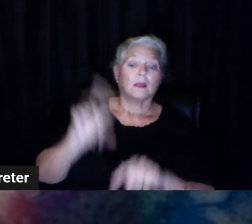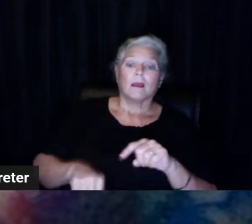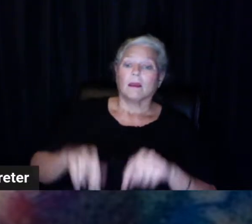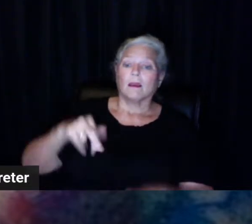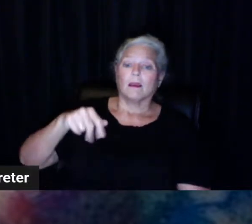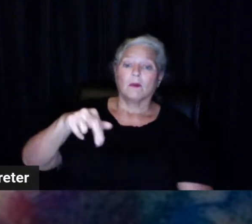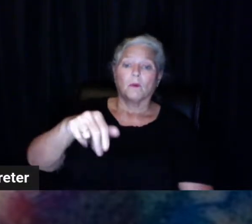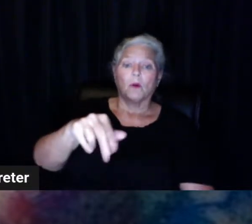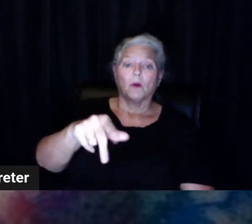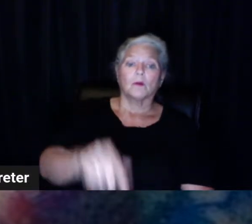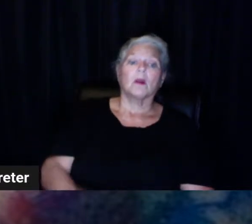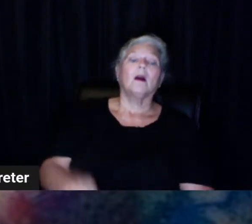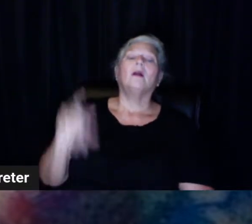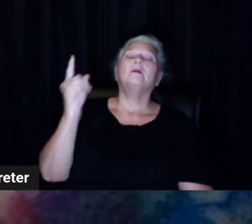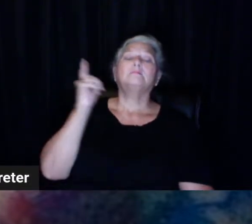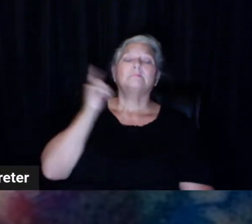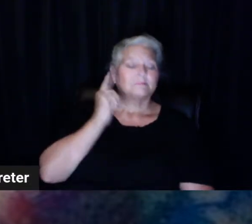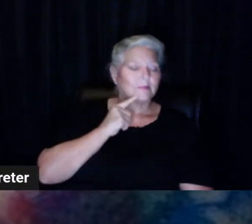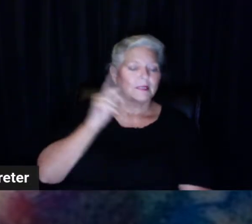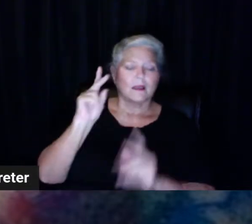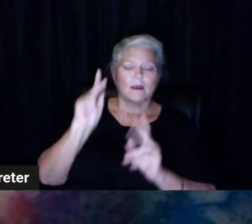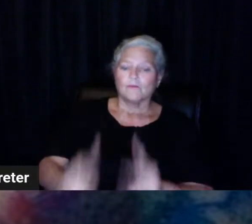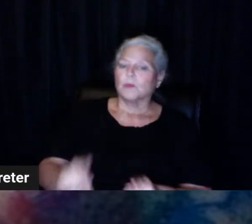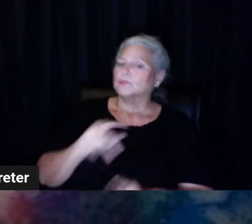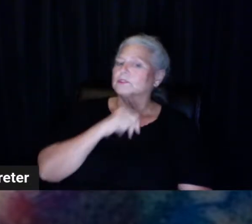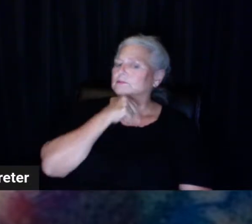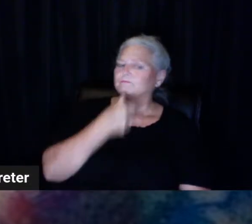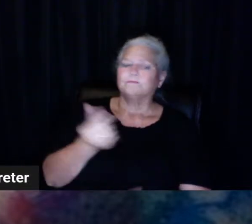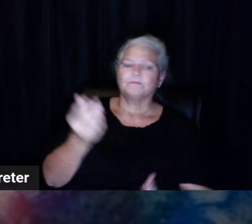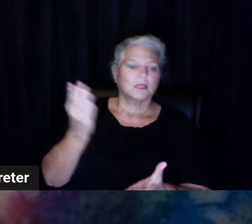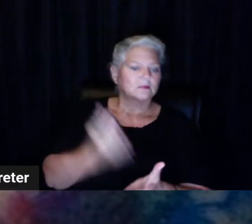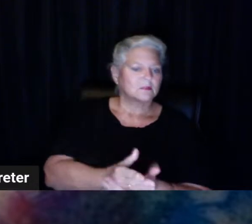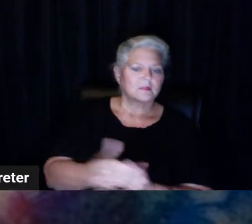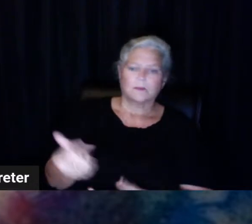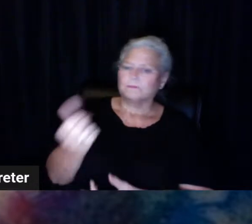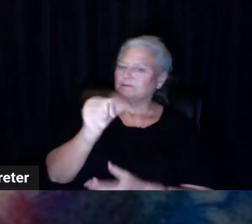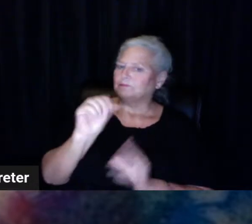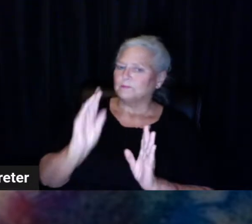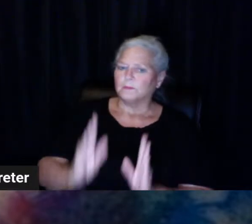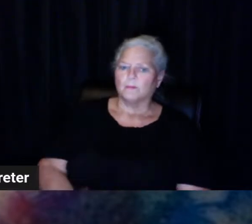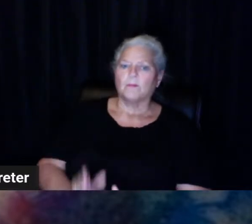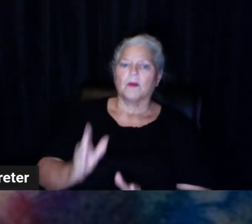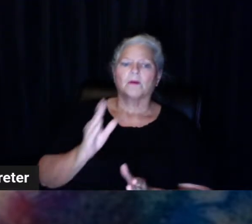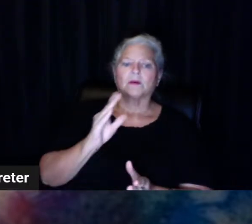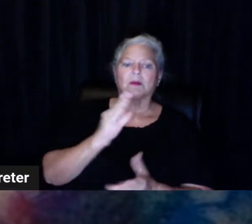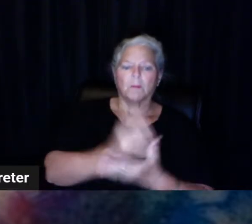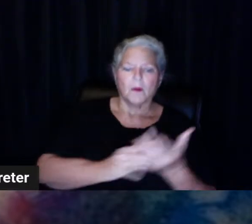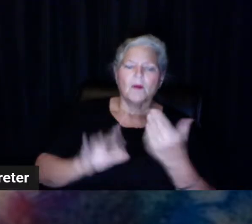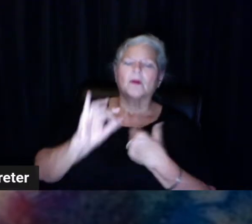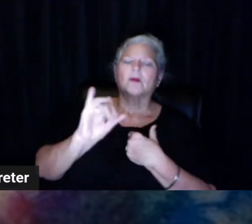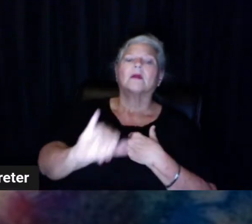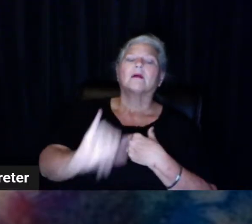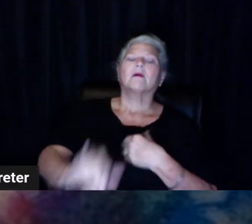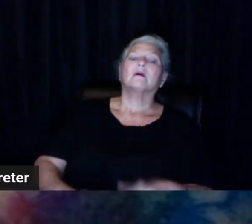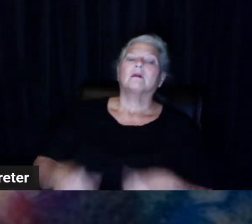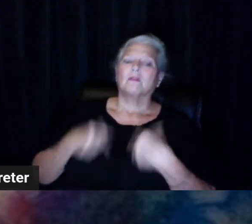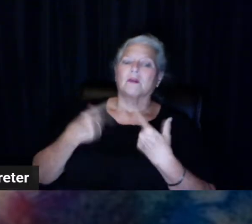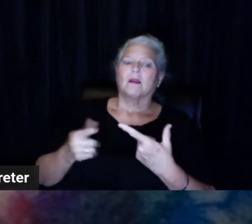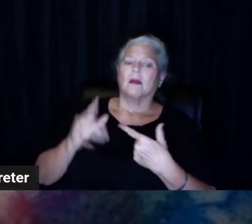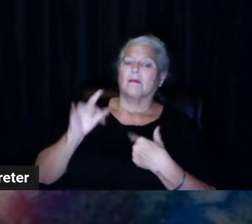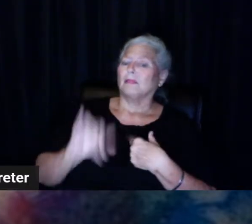do but hear. It doesn't stop any part of their life. It doesn't stop them from doing